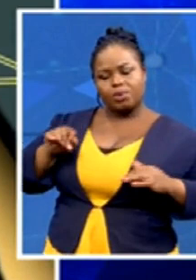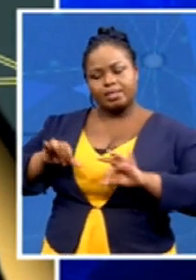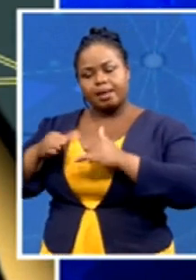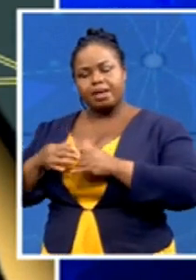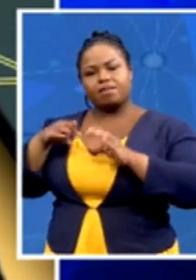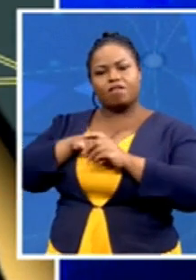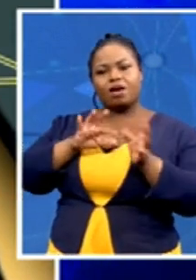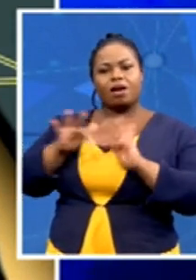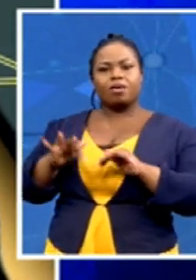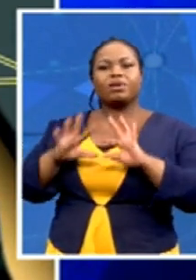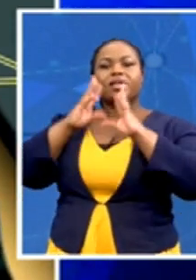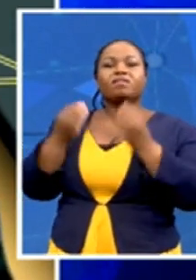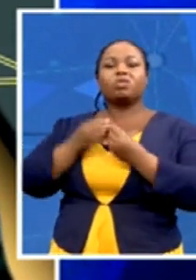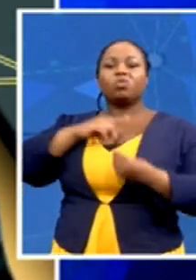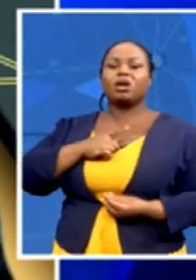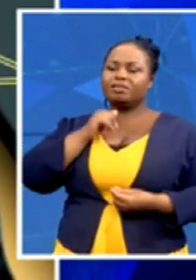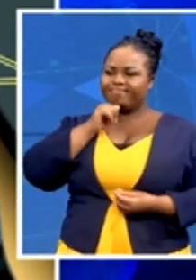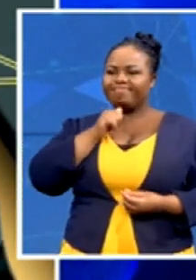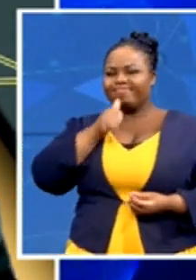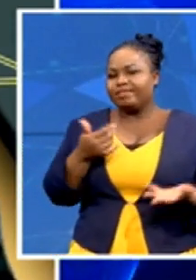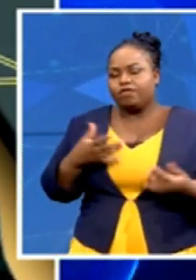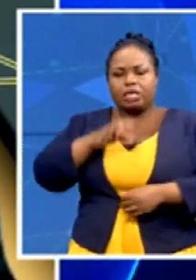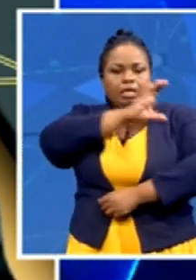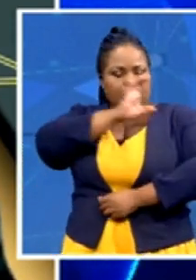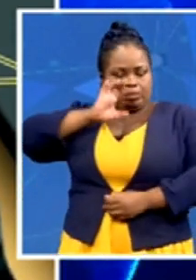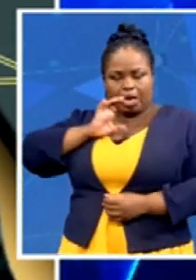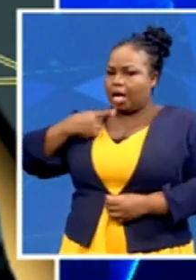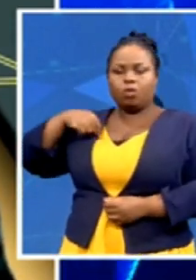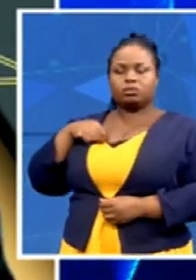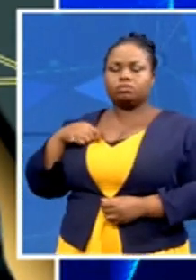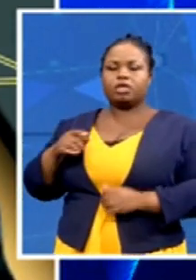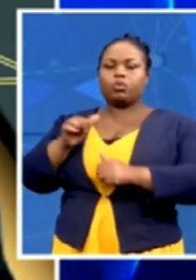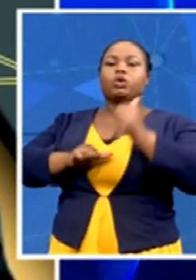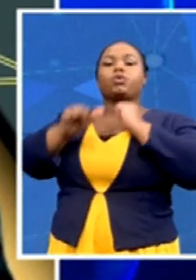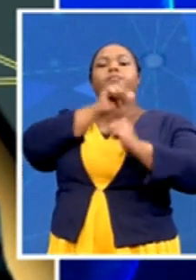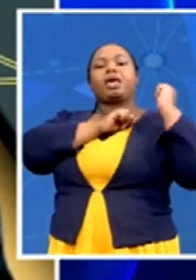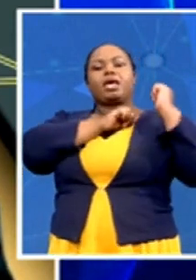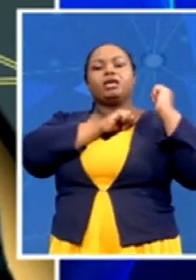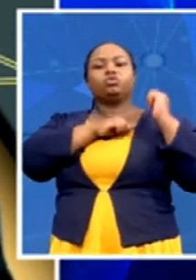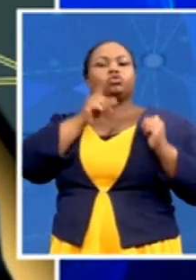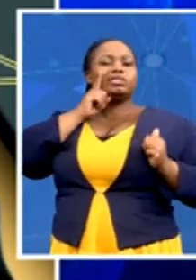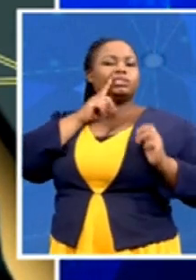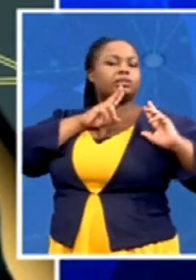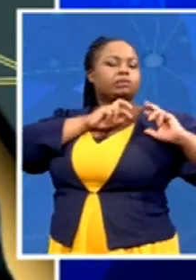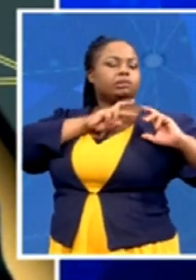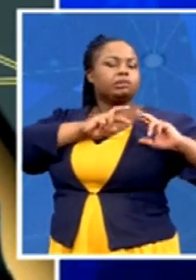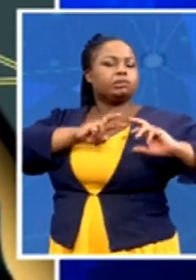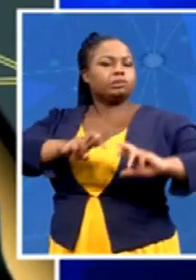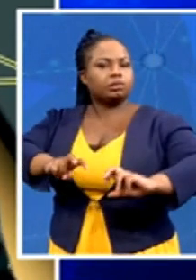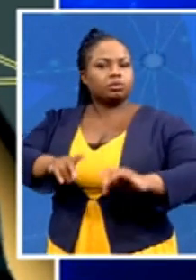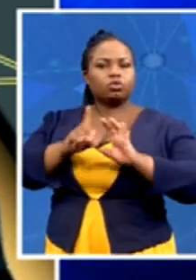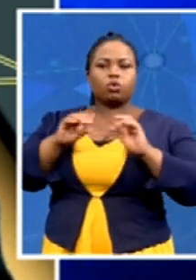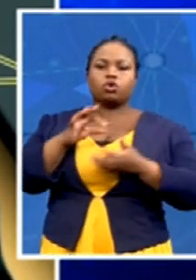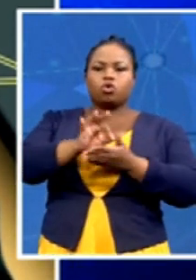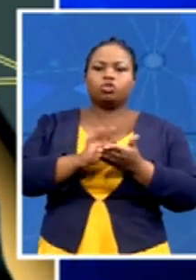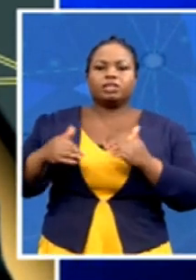of our mandate, we had to go back and look at where the contract started in the Department of COCTA and